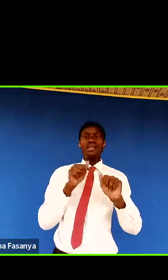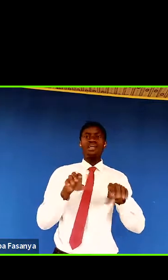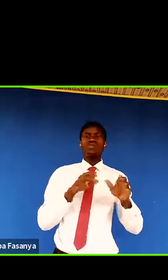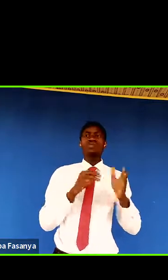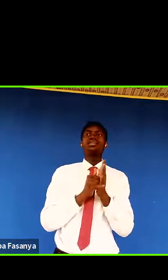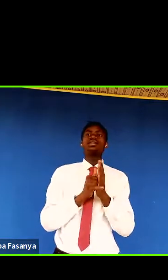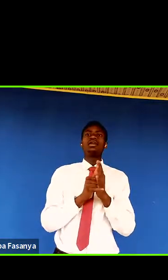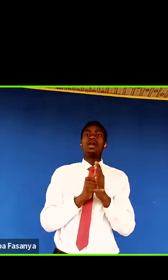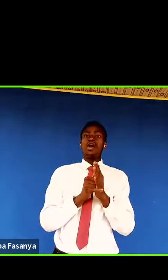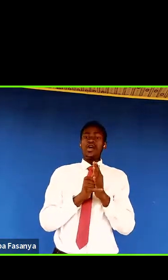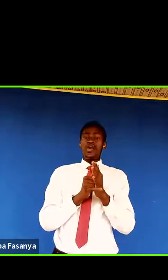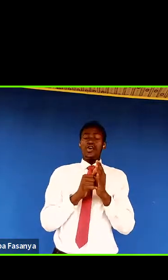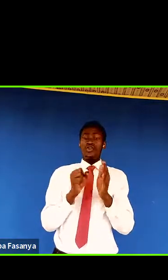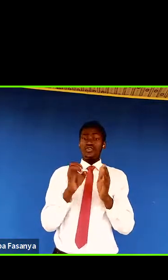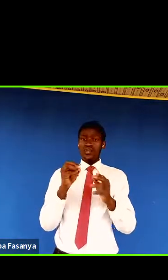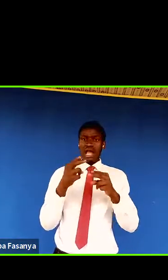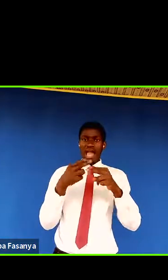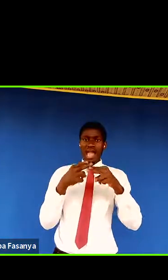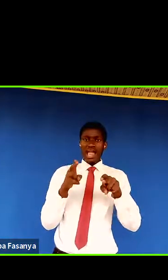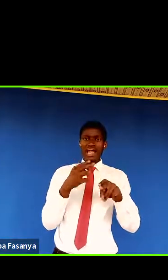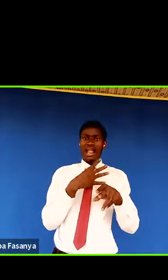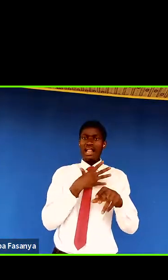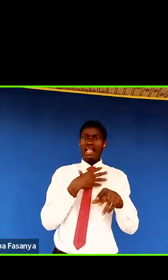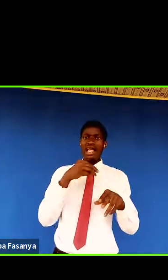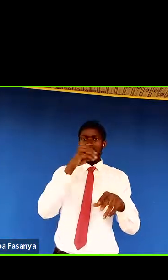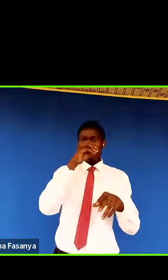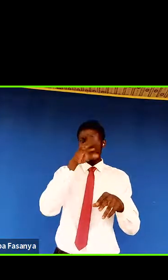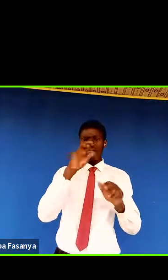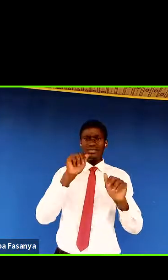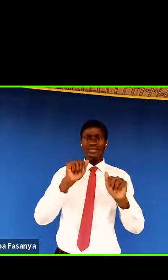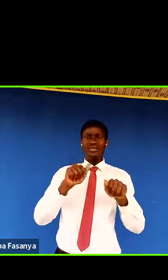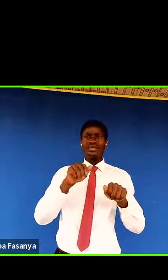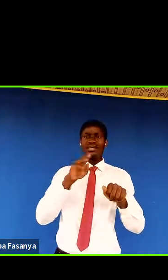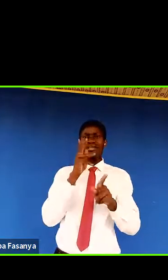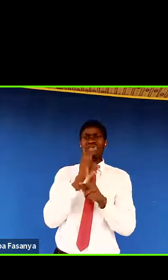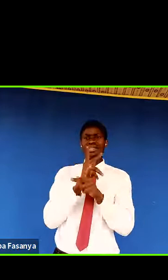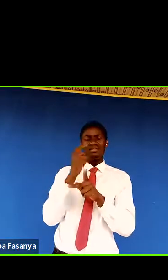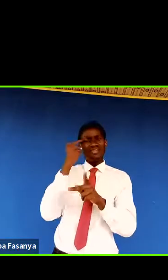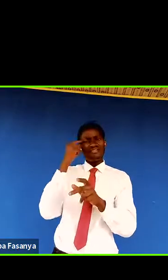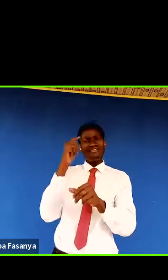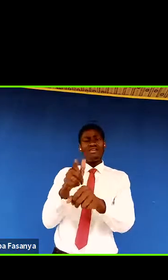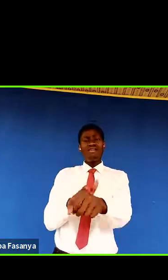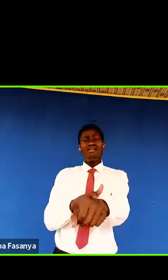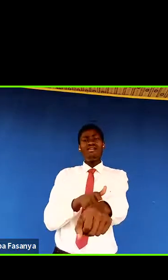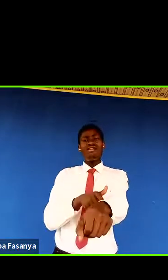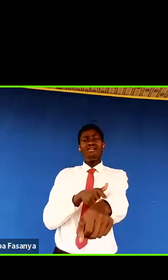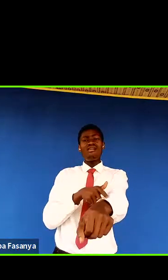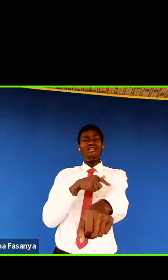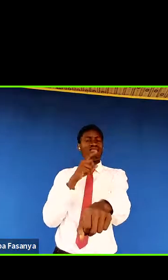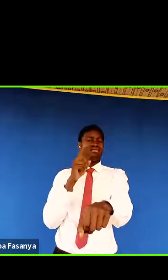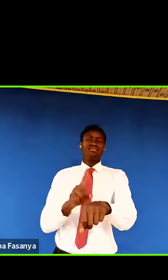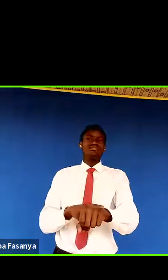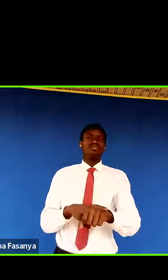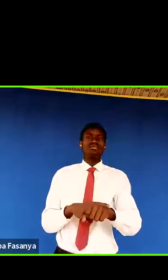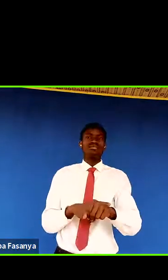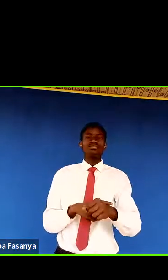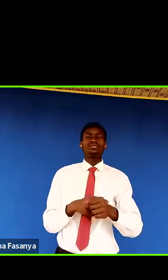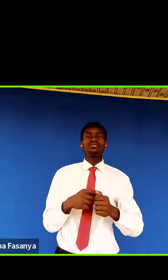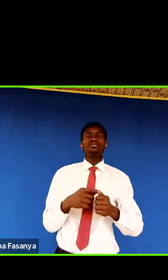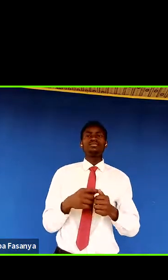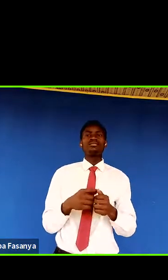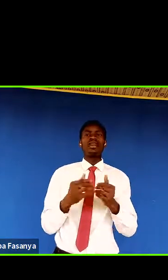sperm can be kept for a lifetime. If anybody 15 wants years, to. yes. Okay, thank you, Dr.